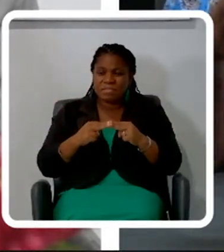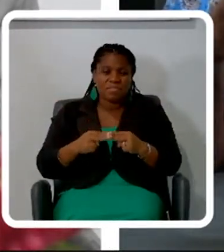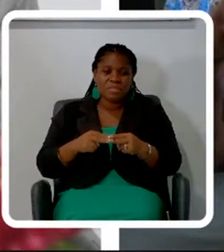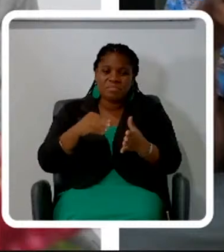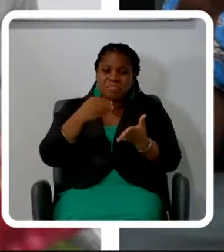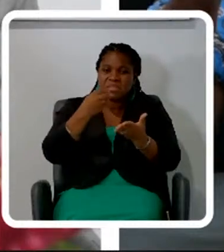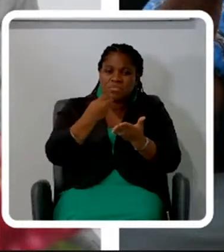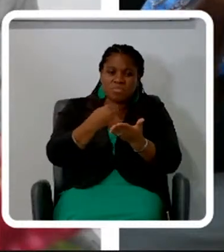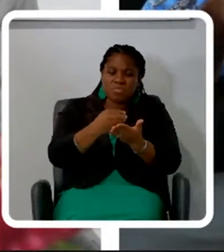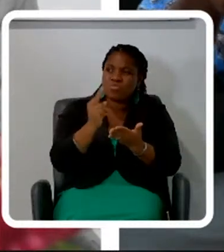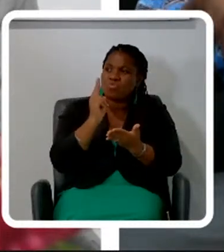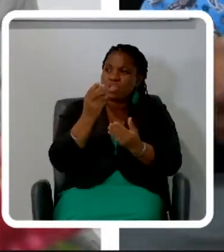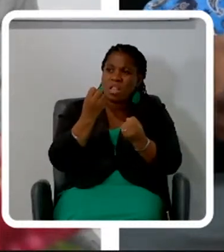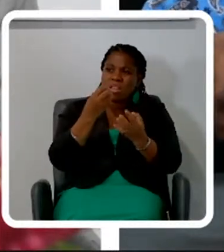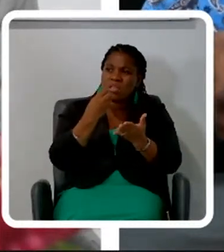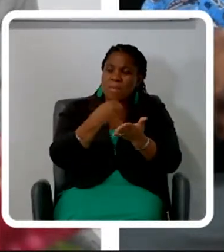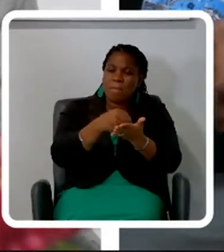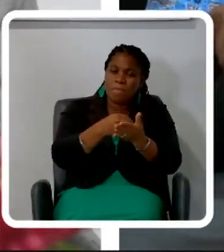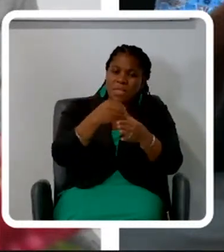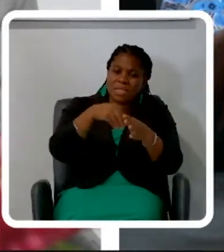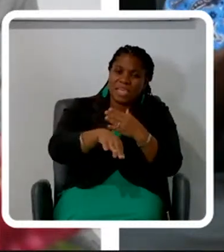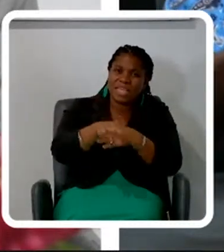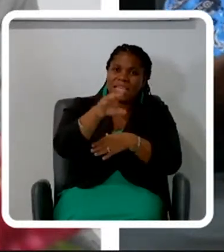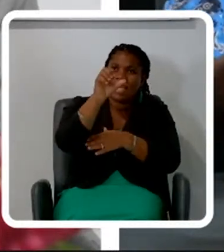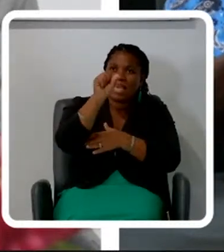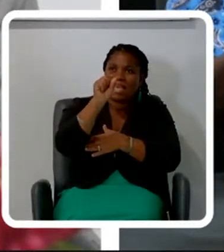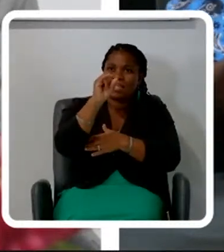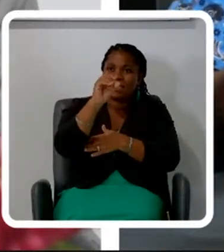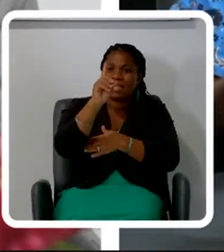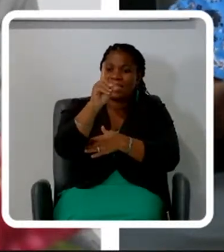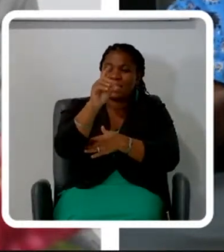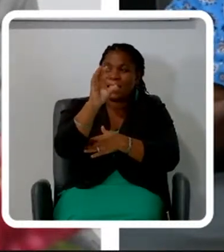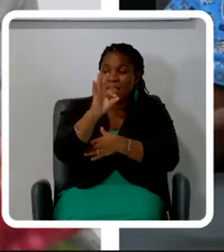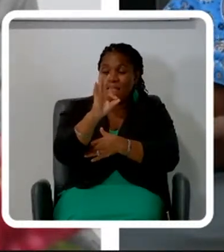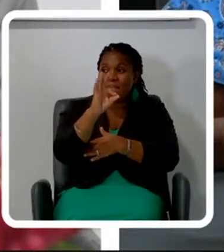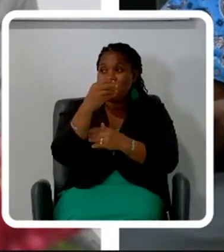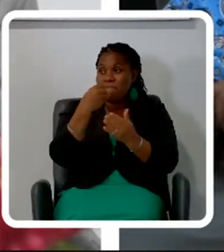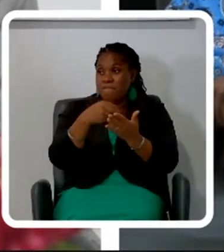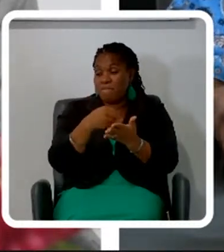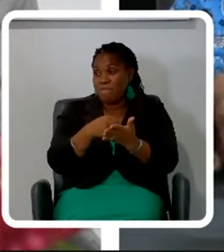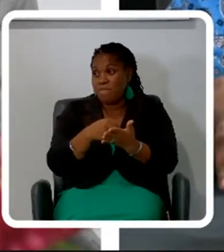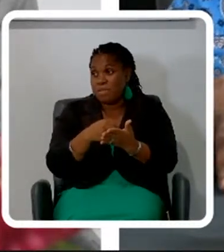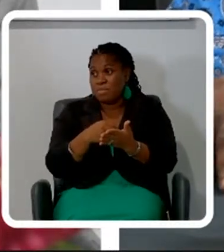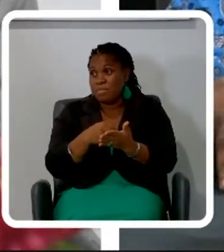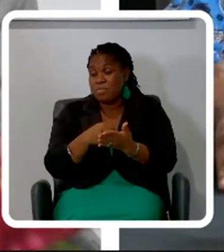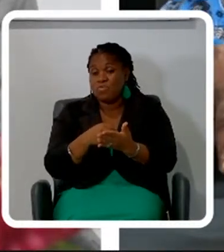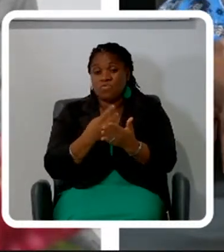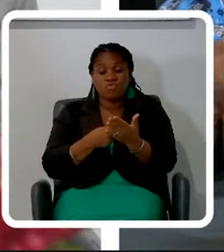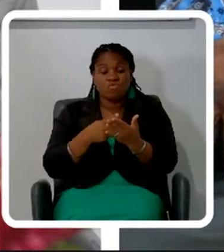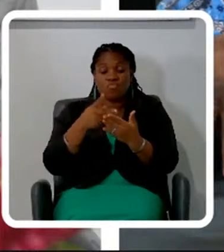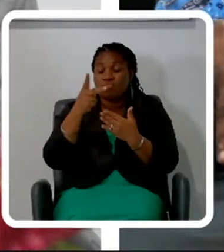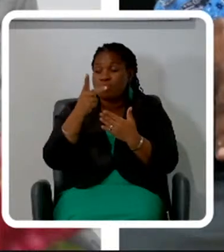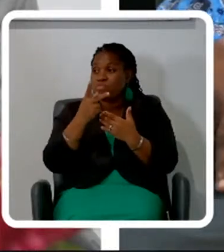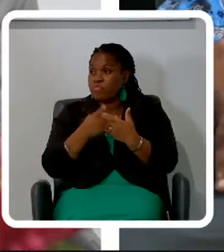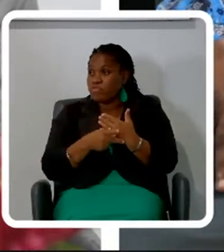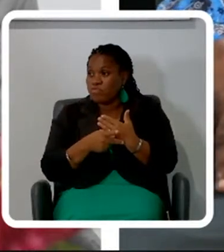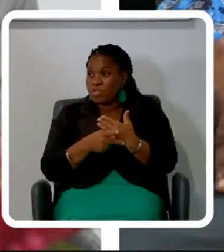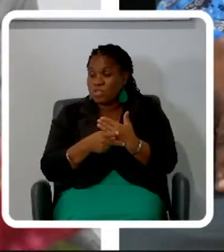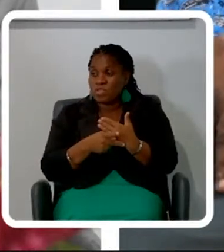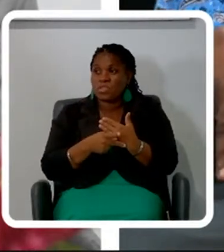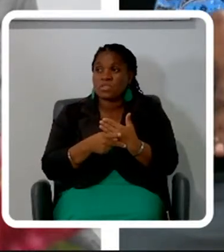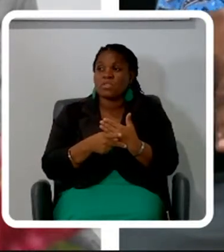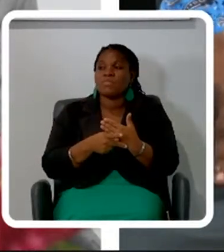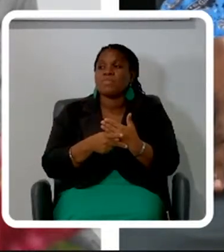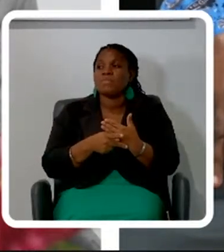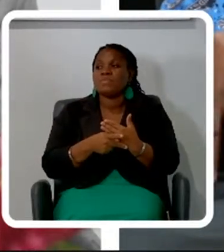SIDF funds into Christopher Harbour and the Kittition Hill projects. Both projects are